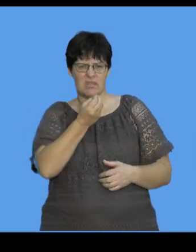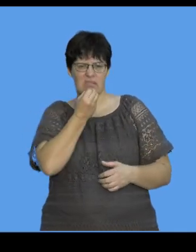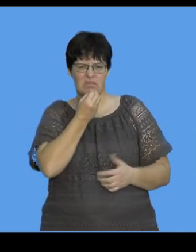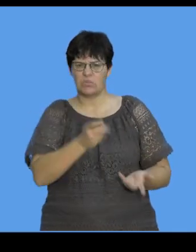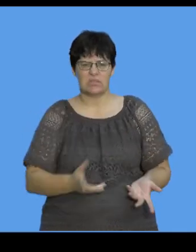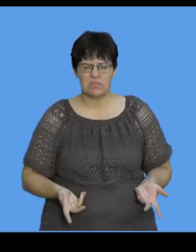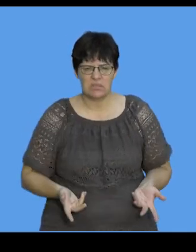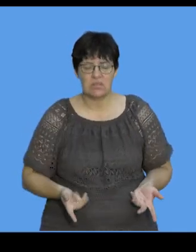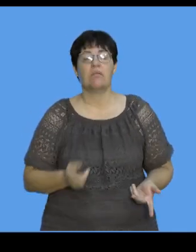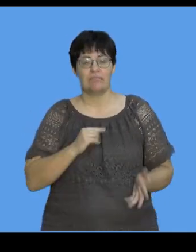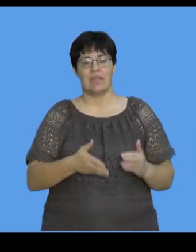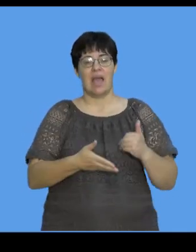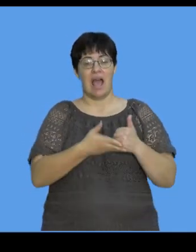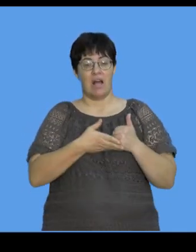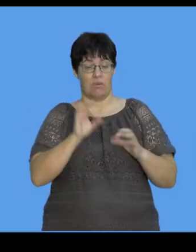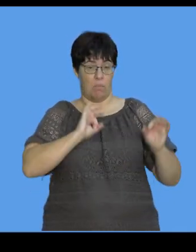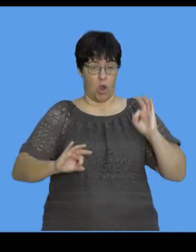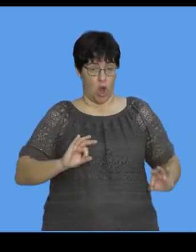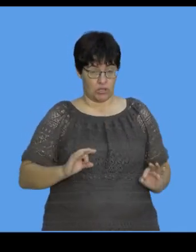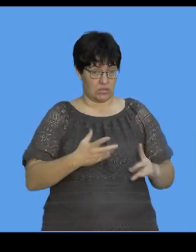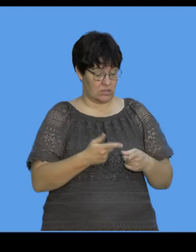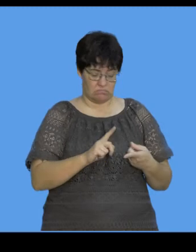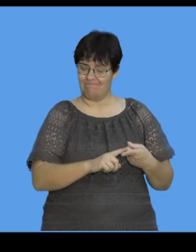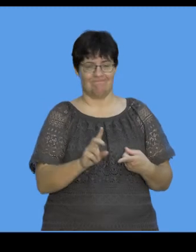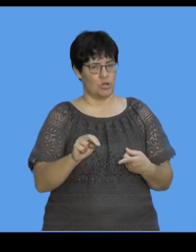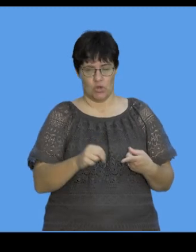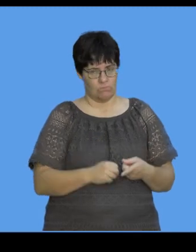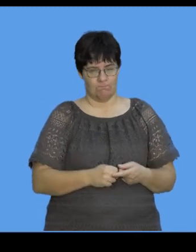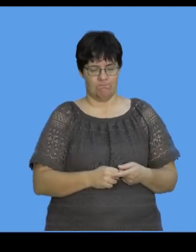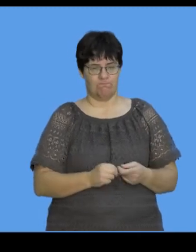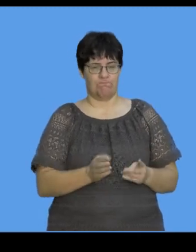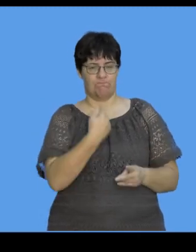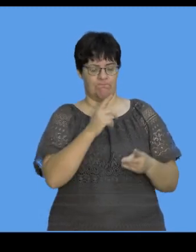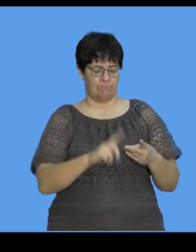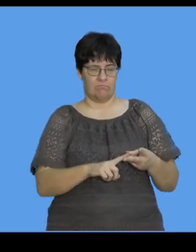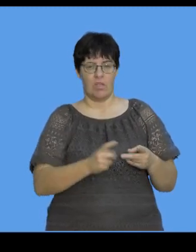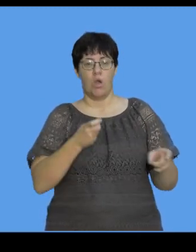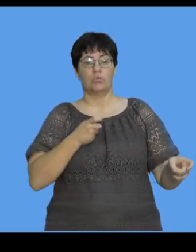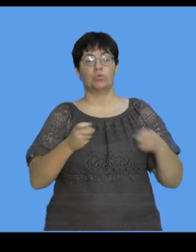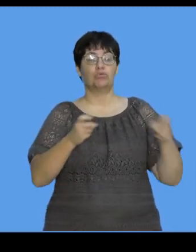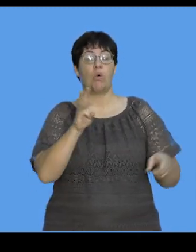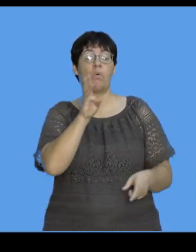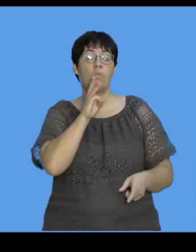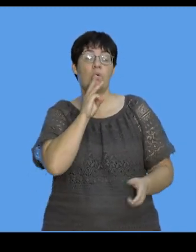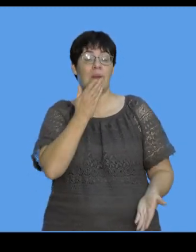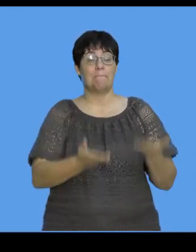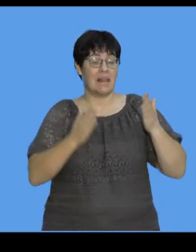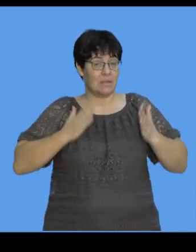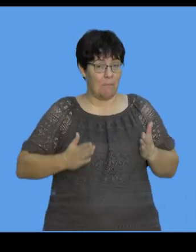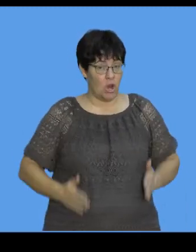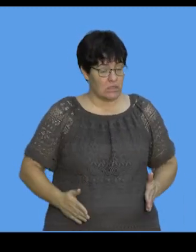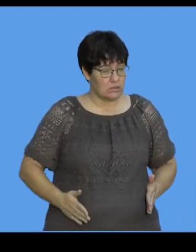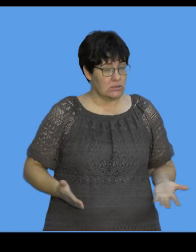A, to assist with the clotting of blood. No, that wasn't it. Control the water balance of the